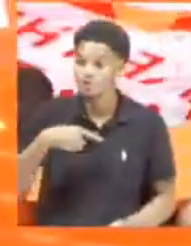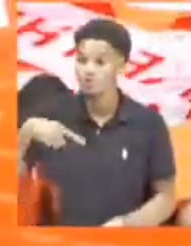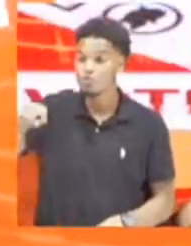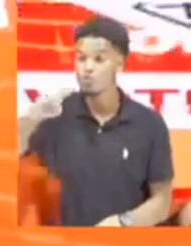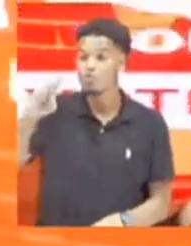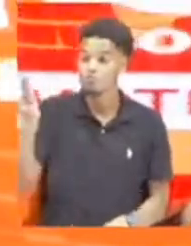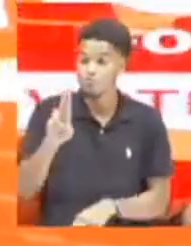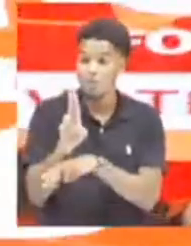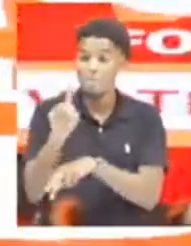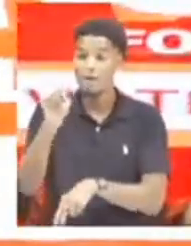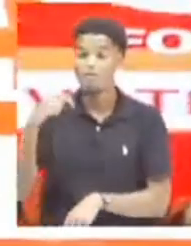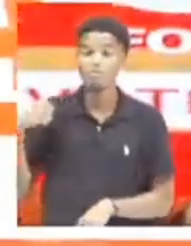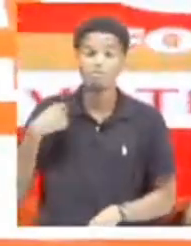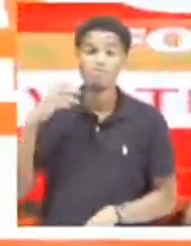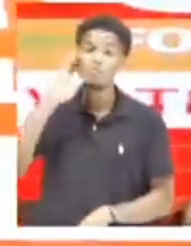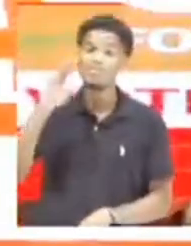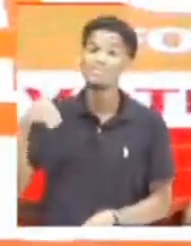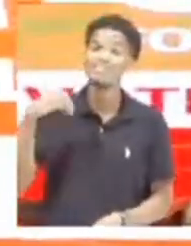242,000 children.